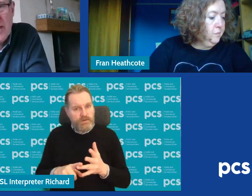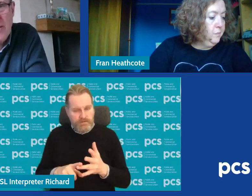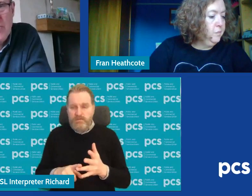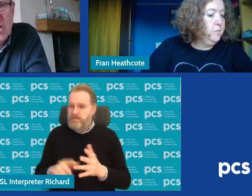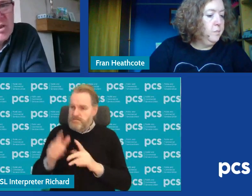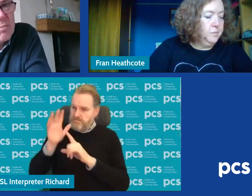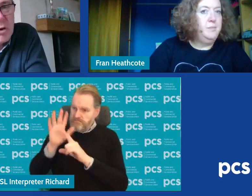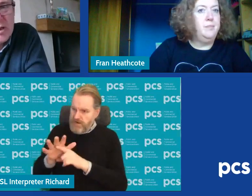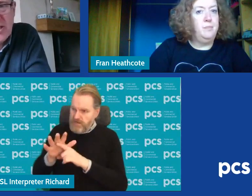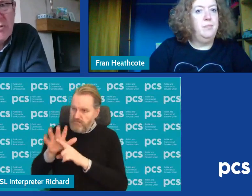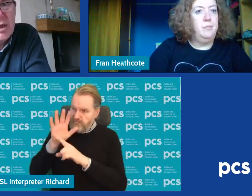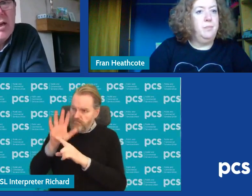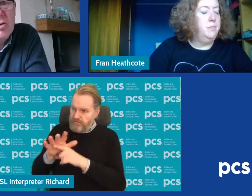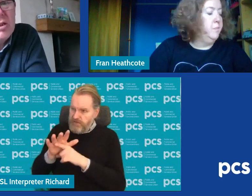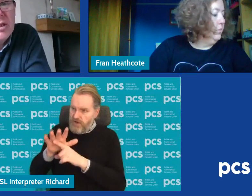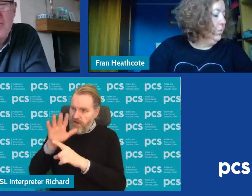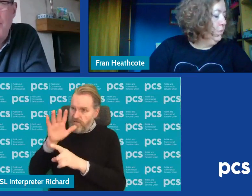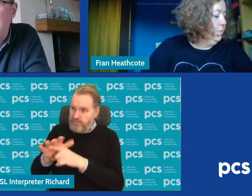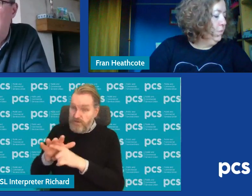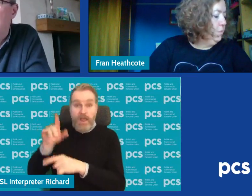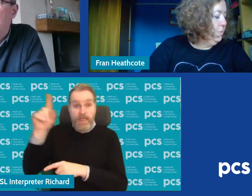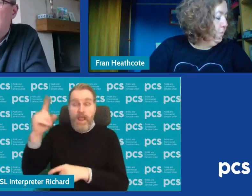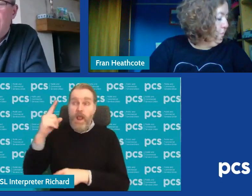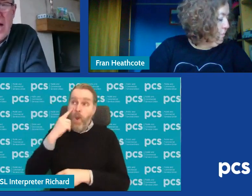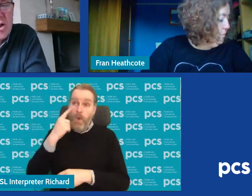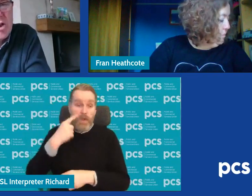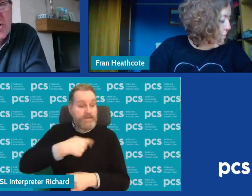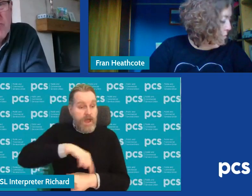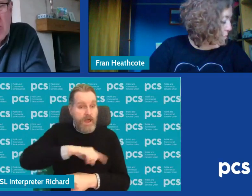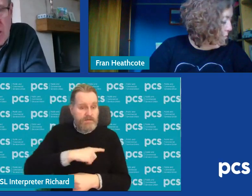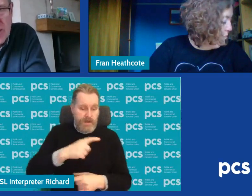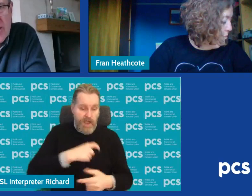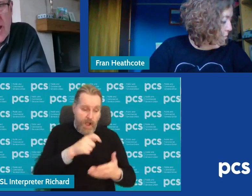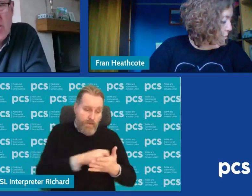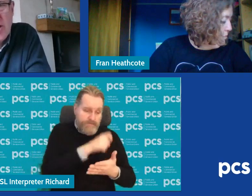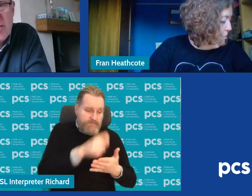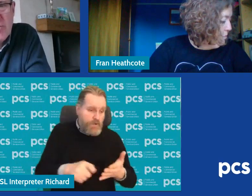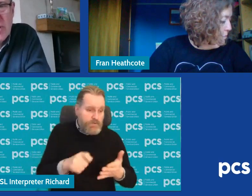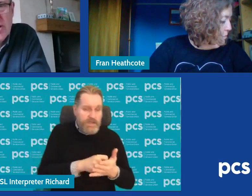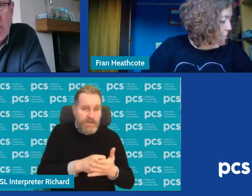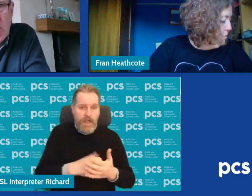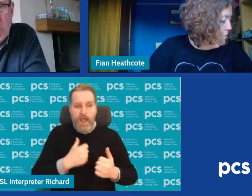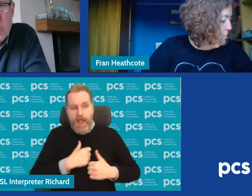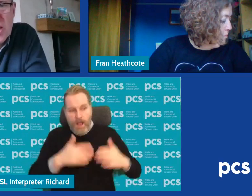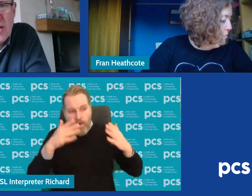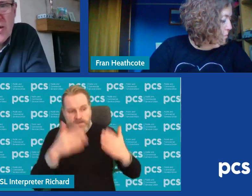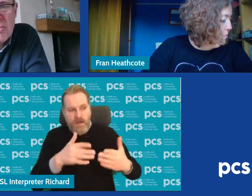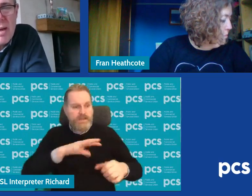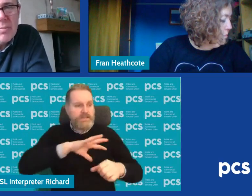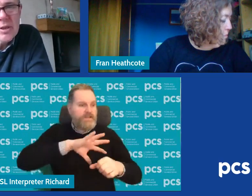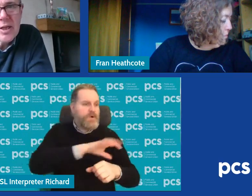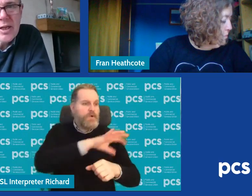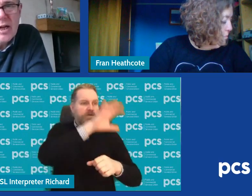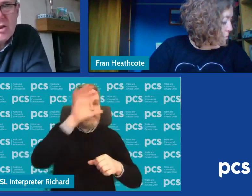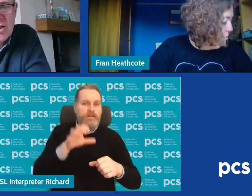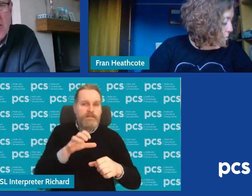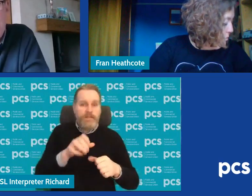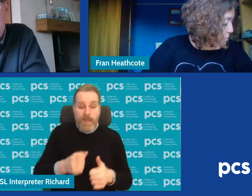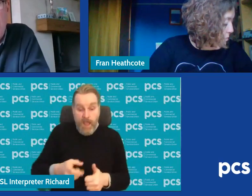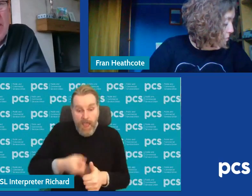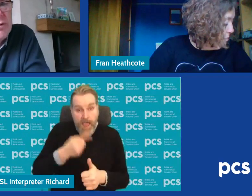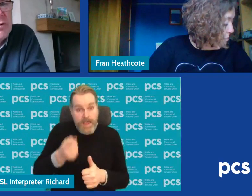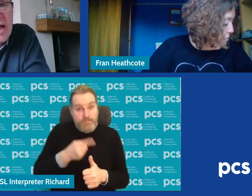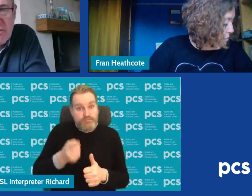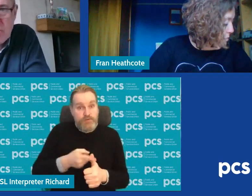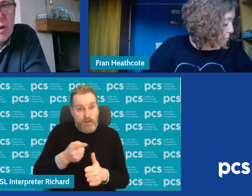not better, because they monitor that really closely. The action of targeted action in April is huge, and that the members taking action are taking